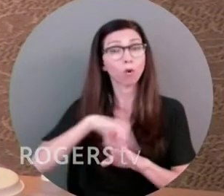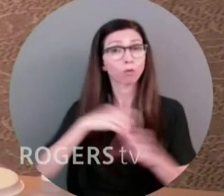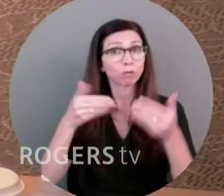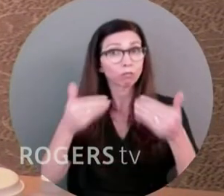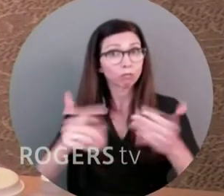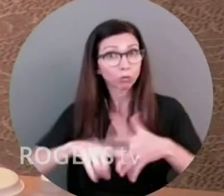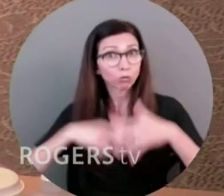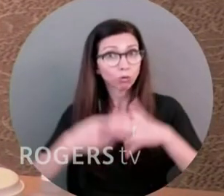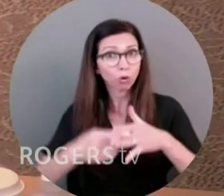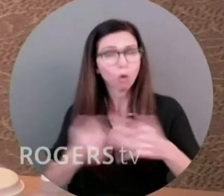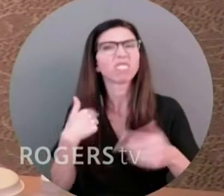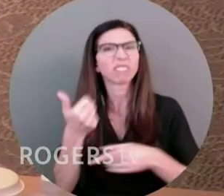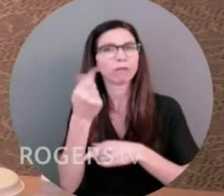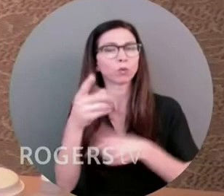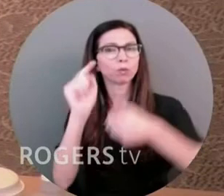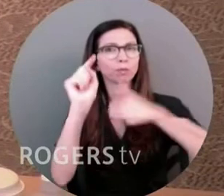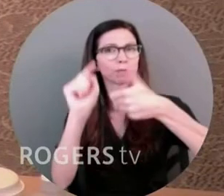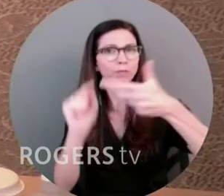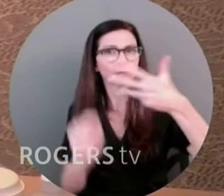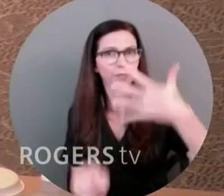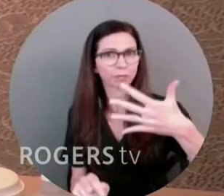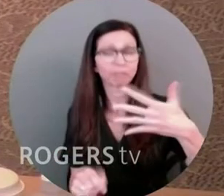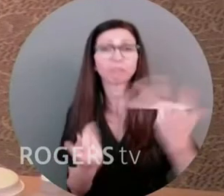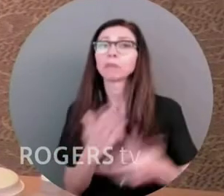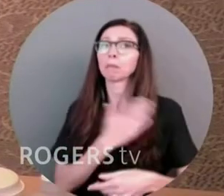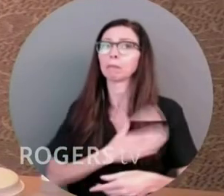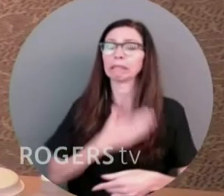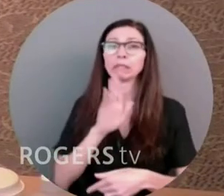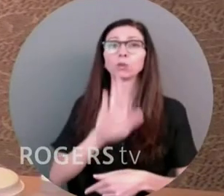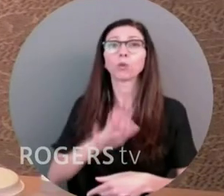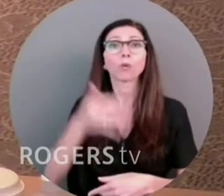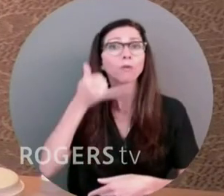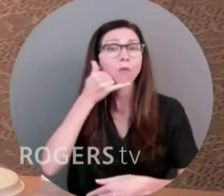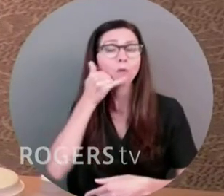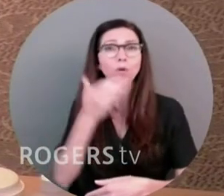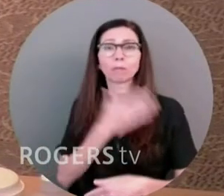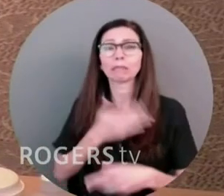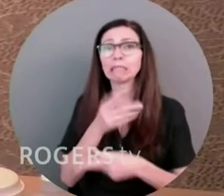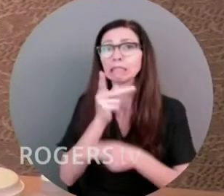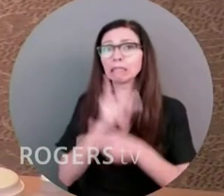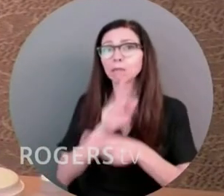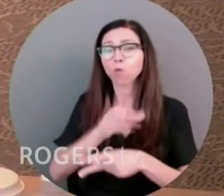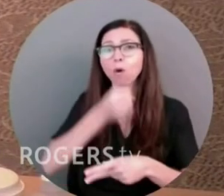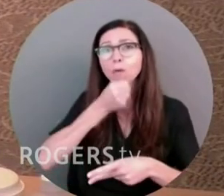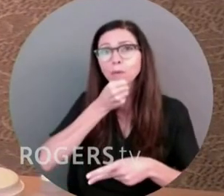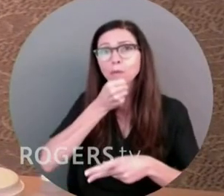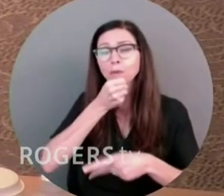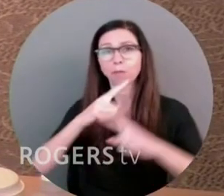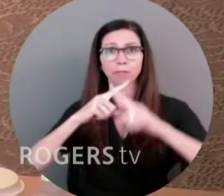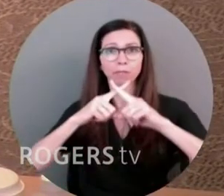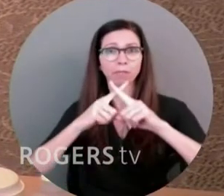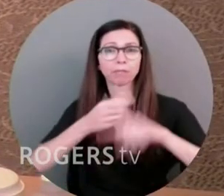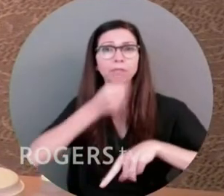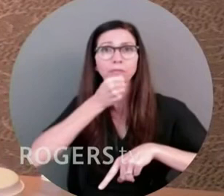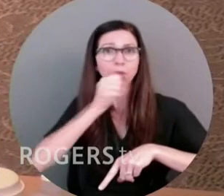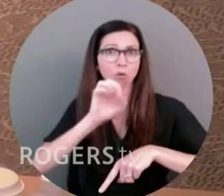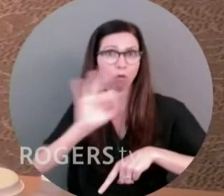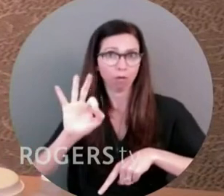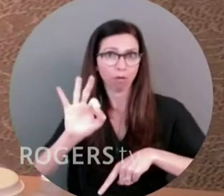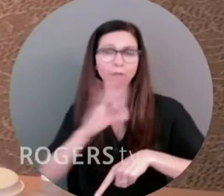items. A reminder to place your phone on mute until I invite you to speak or to ask your question. And please do not place the call on